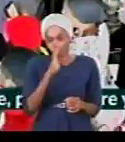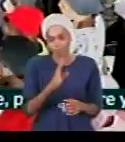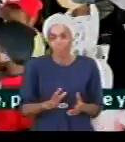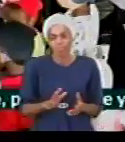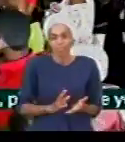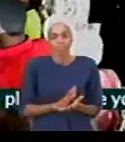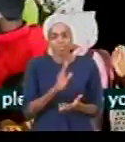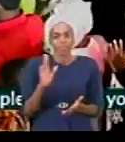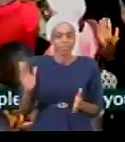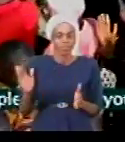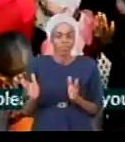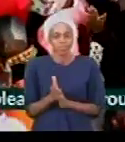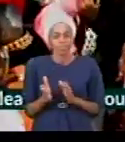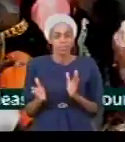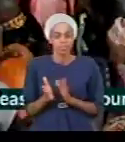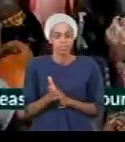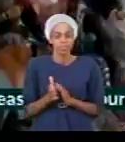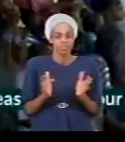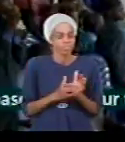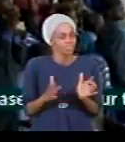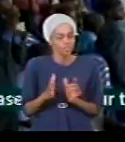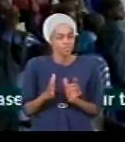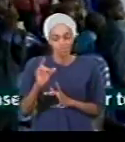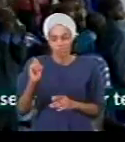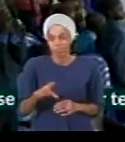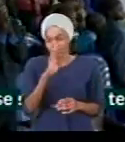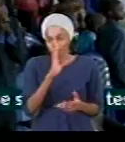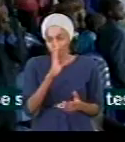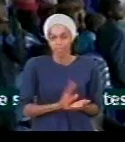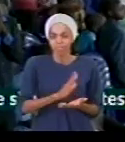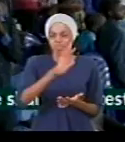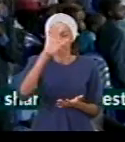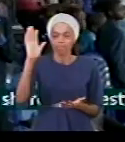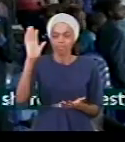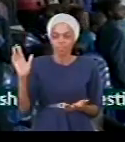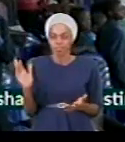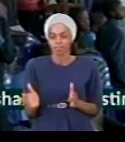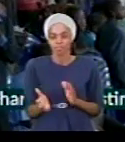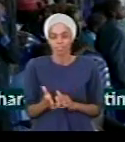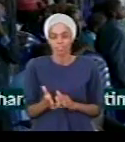We expect our region overseers and group pastors to come forward.